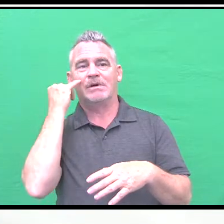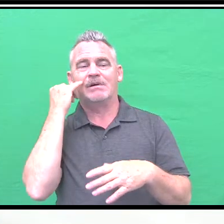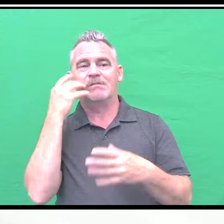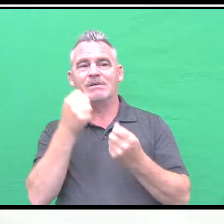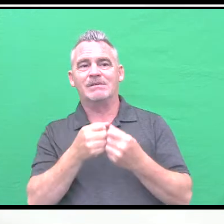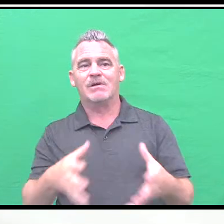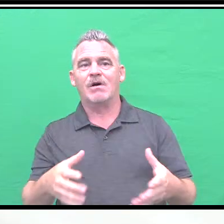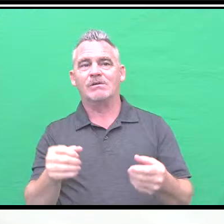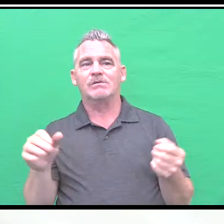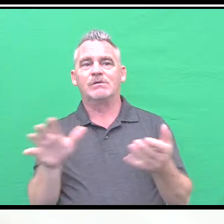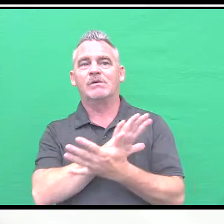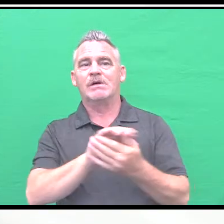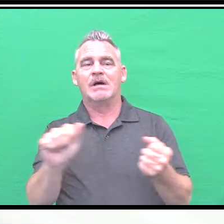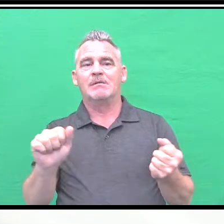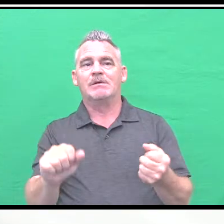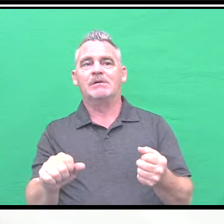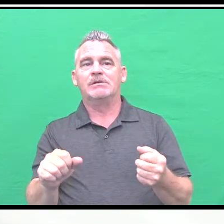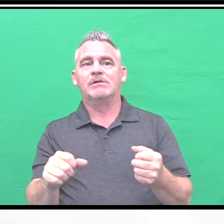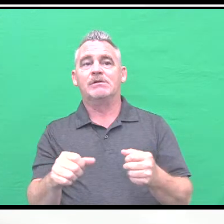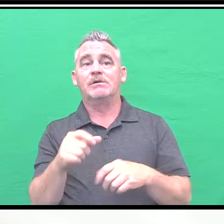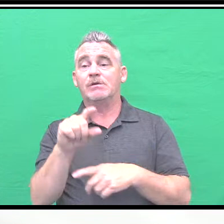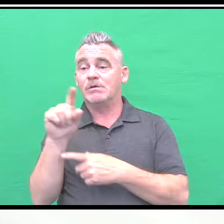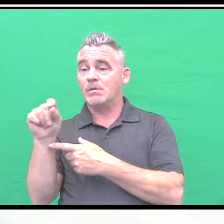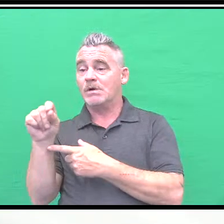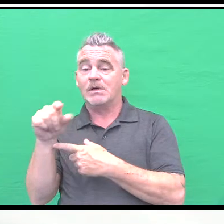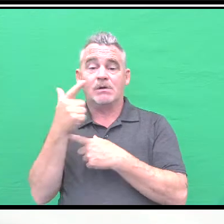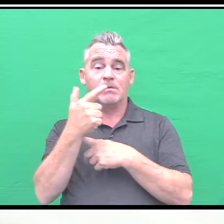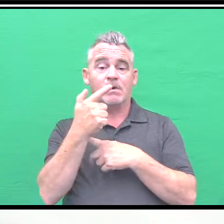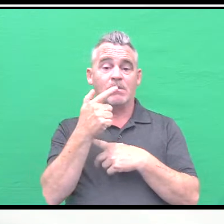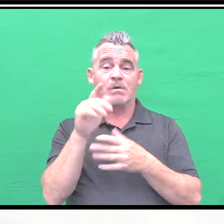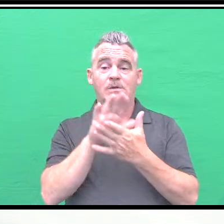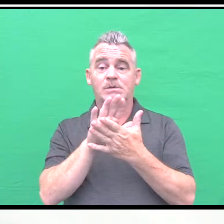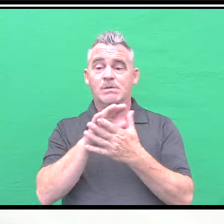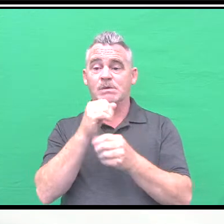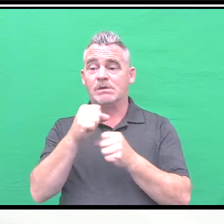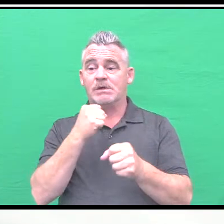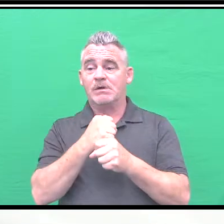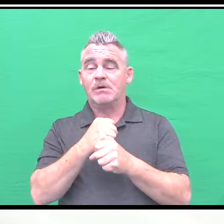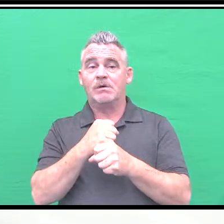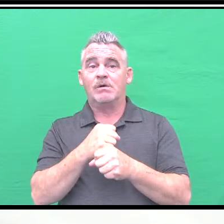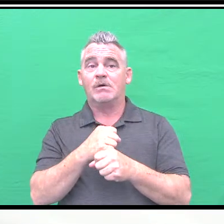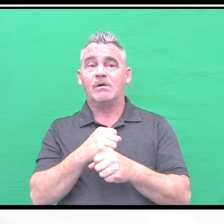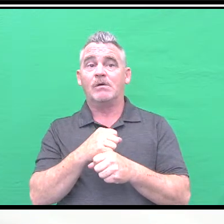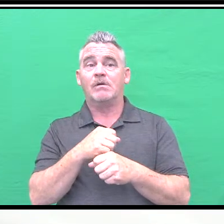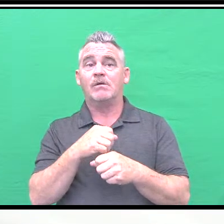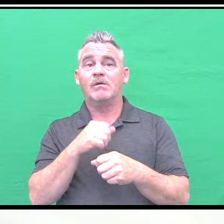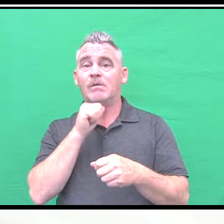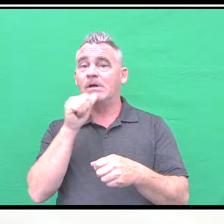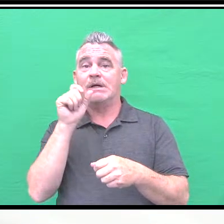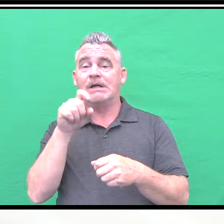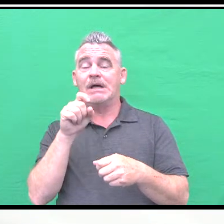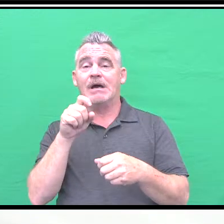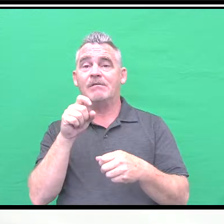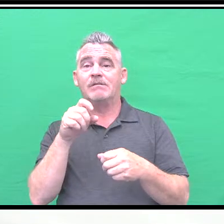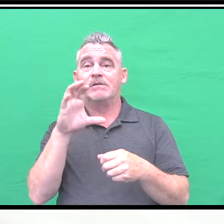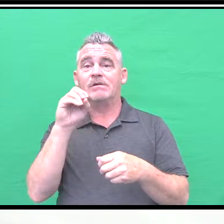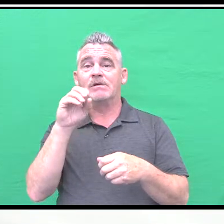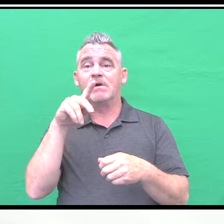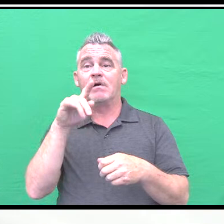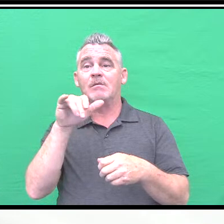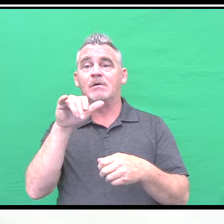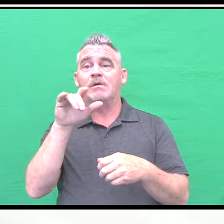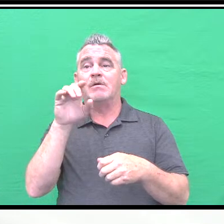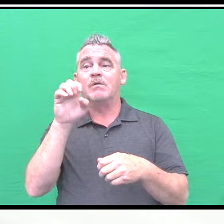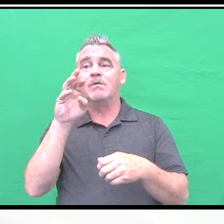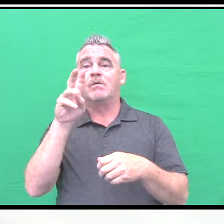the 2020-21 school year, we didn't have the need to copyright any district material, and